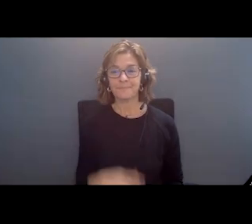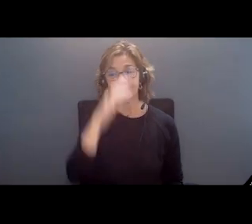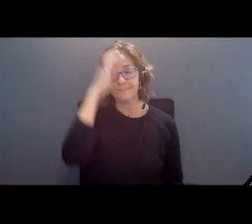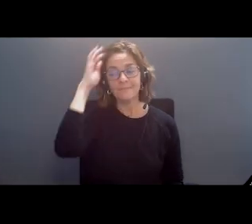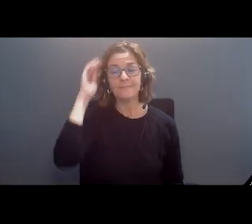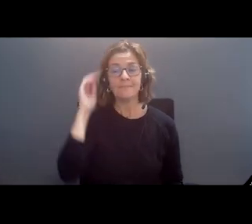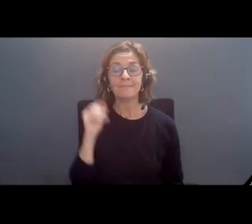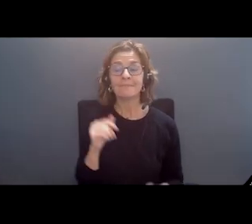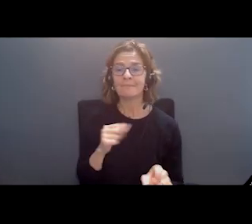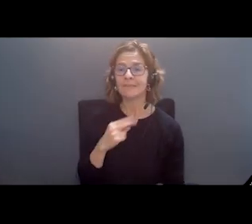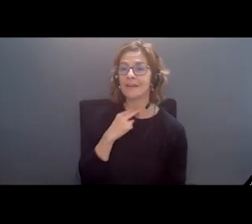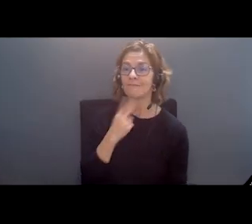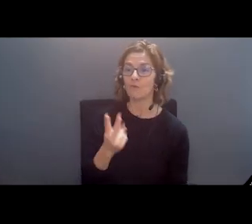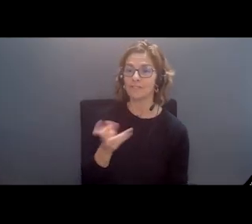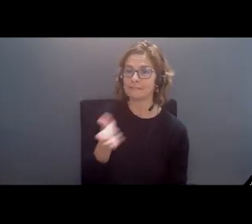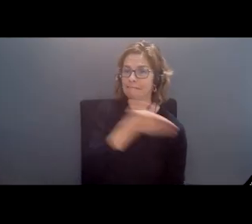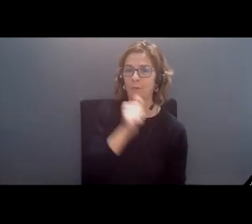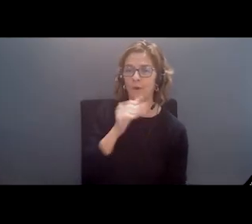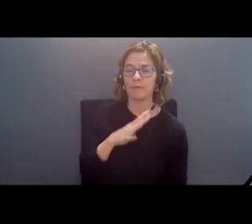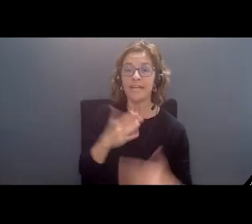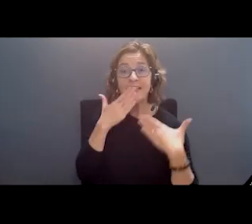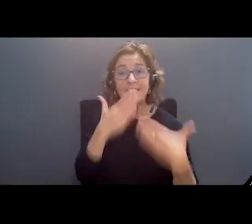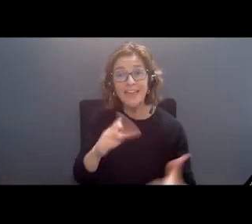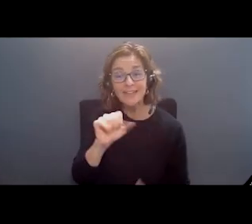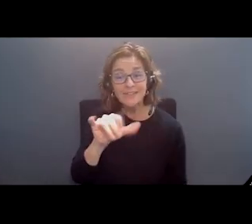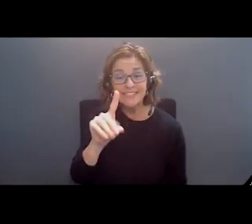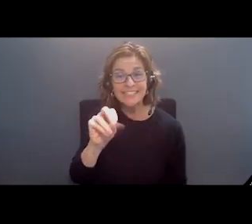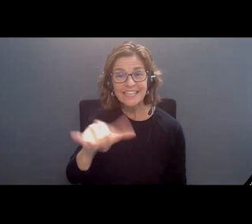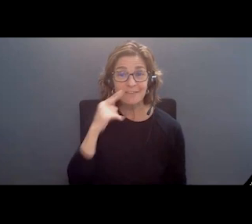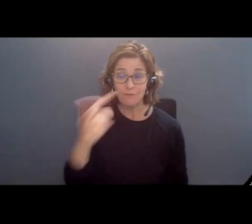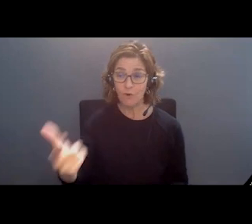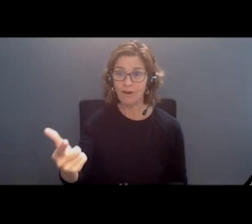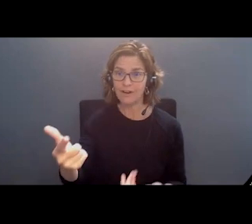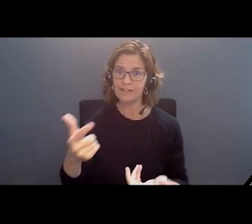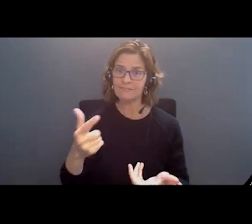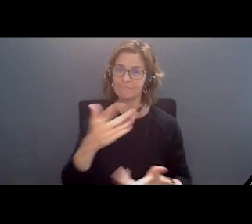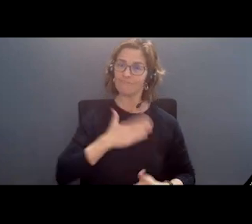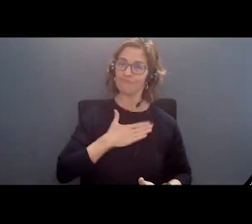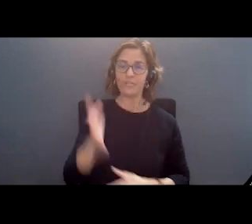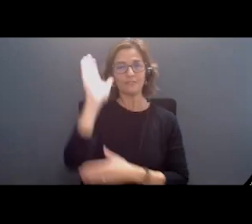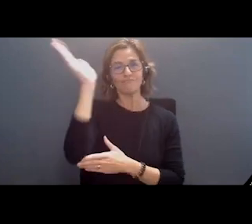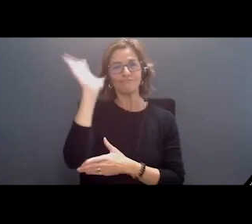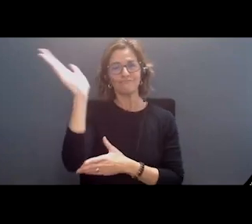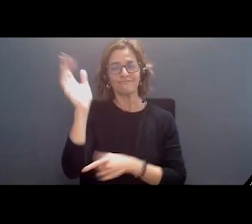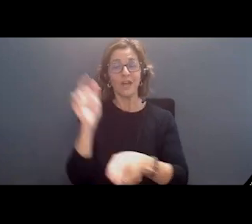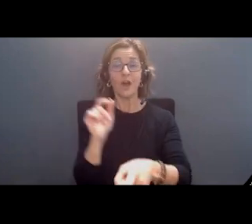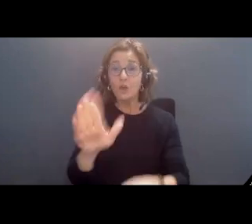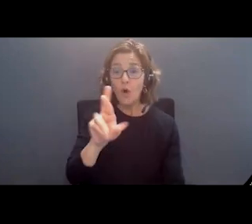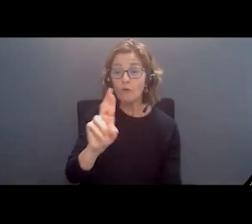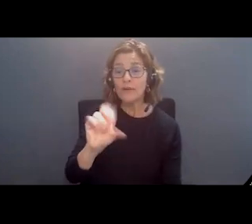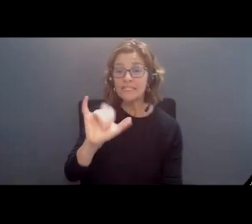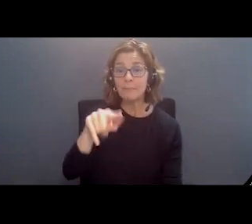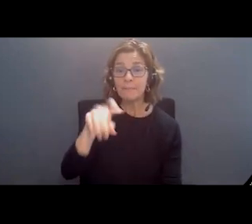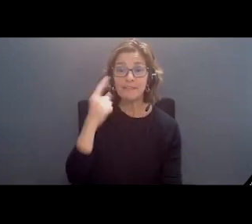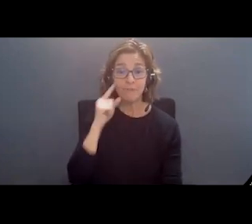Wow, thank you so much, Sydney, for joining us today and sharing your career journey. I love your DEAM recipe. I think it's awesome.